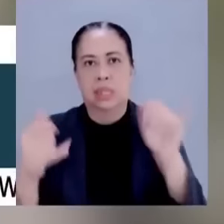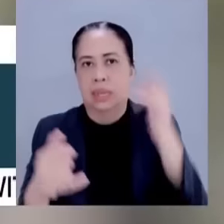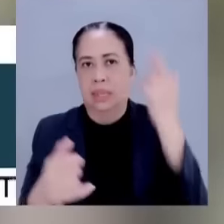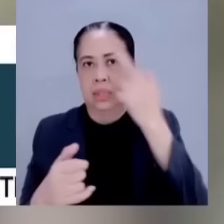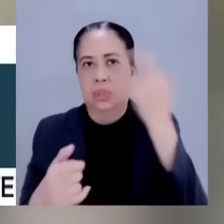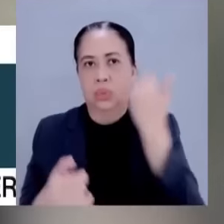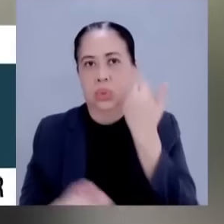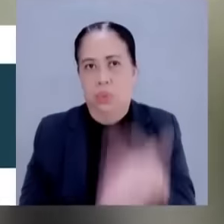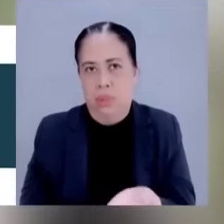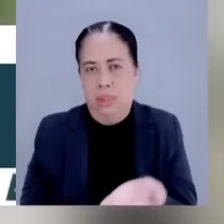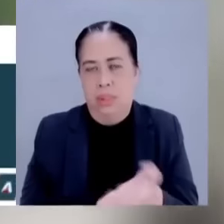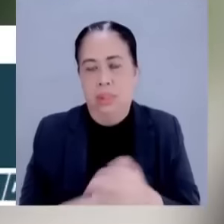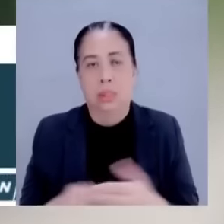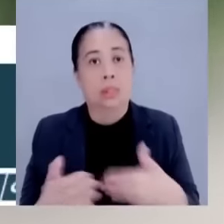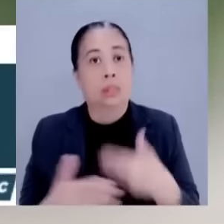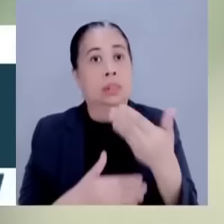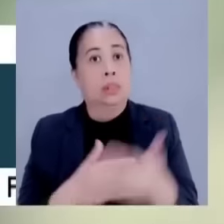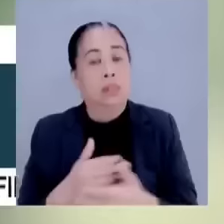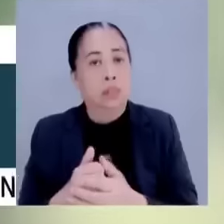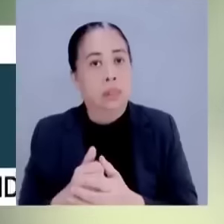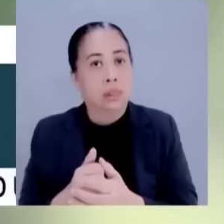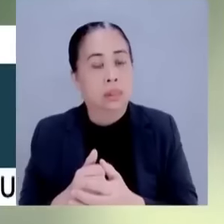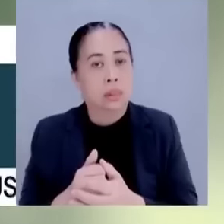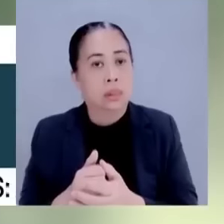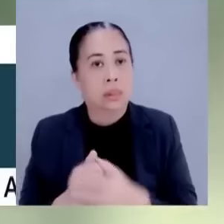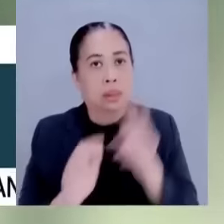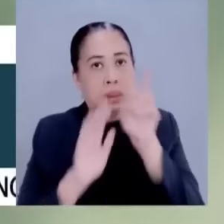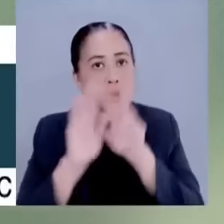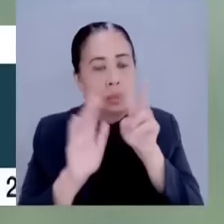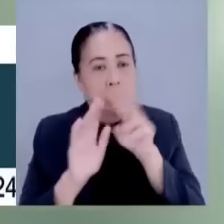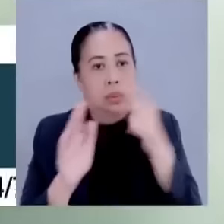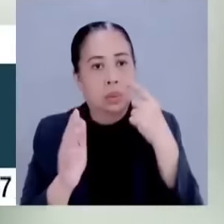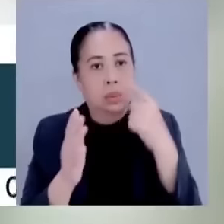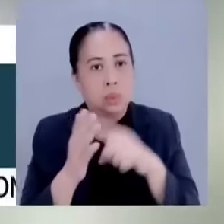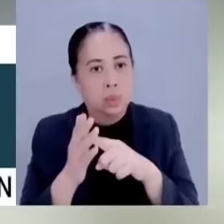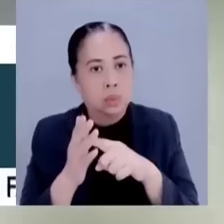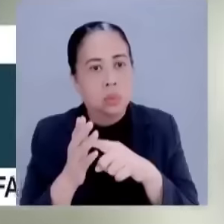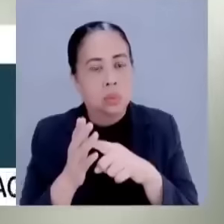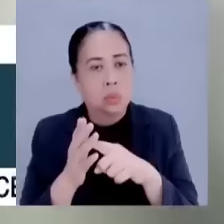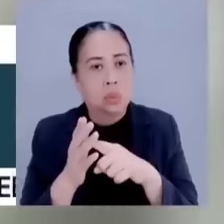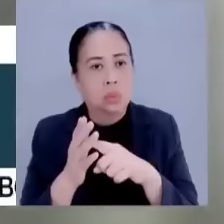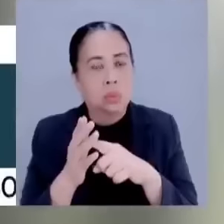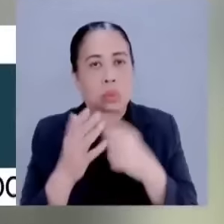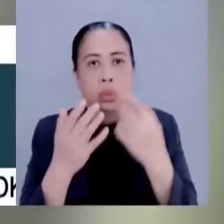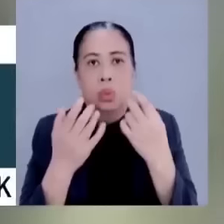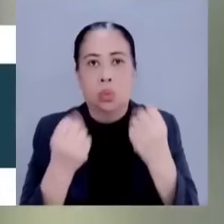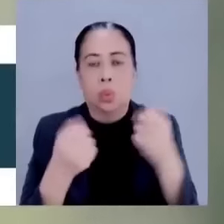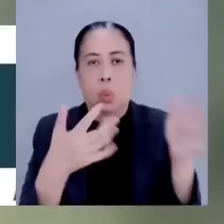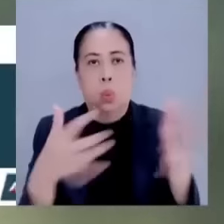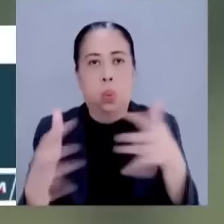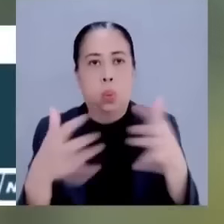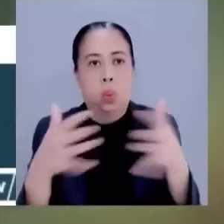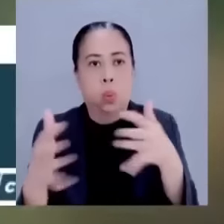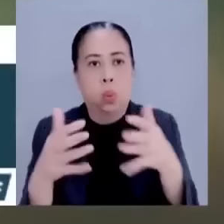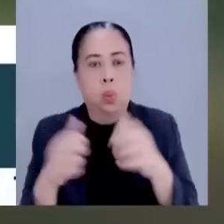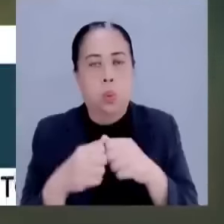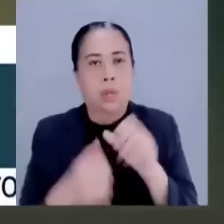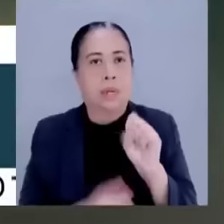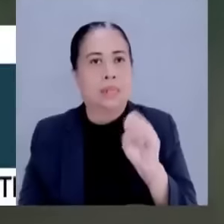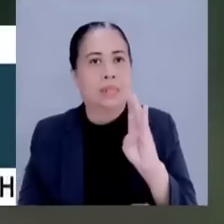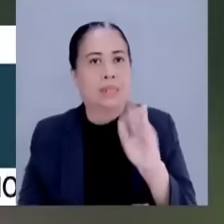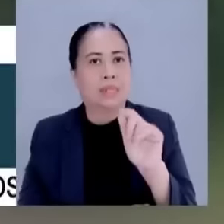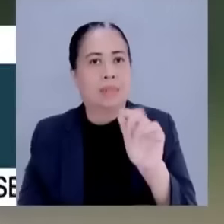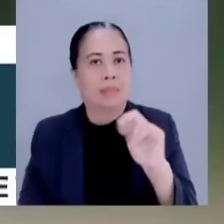death. Meanwhile, a video taken by the resident Vincent Gabilo shows strong winds and heavy rainfall in Sabtang at 6 a.m.